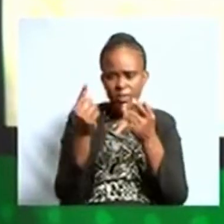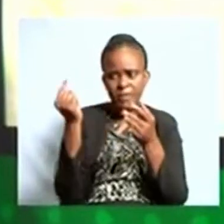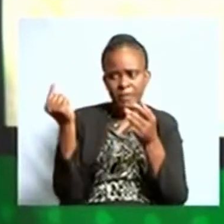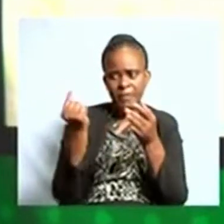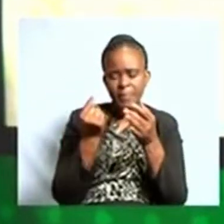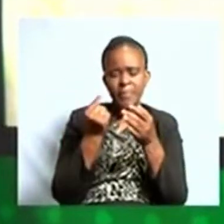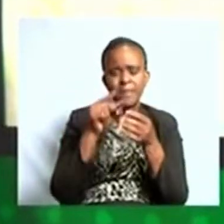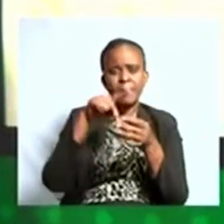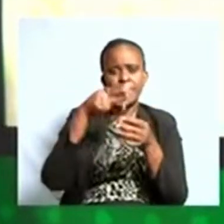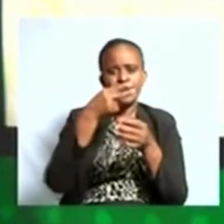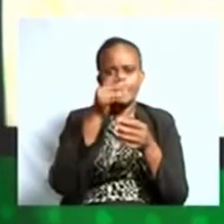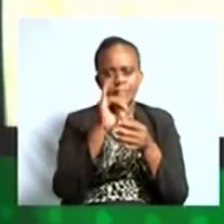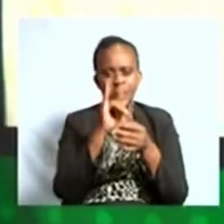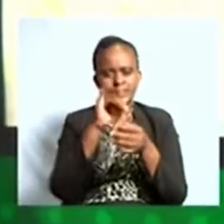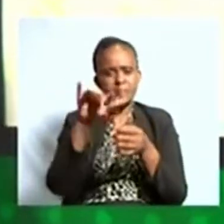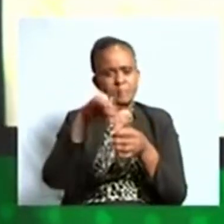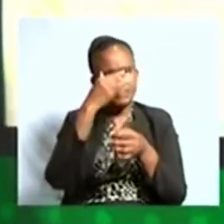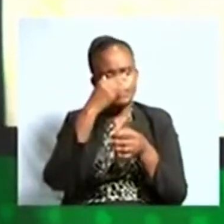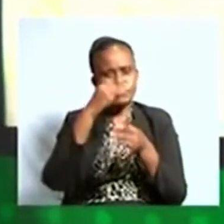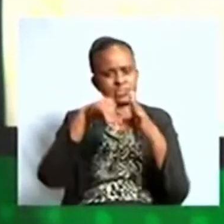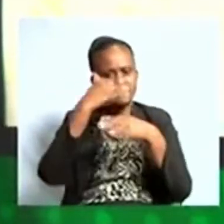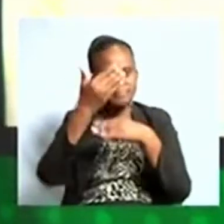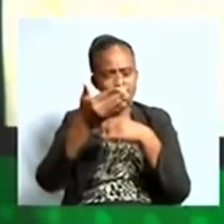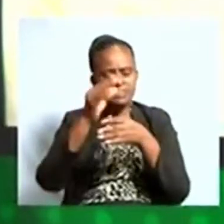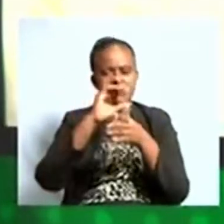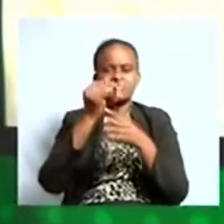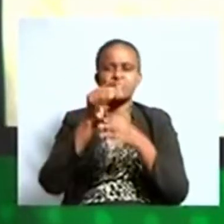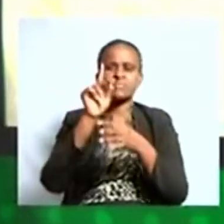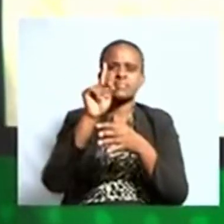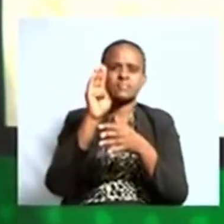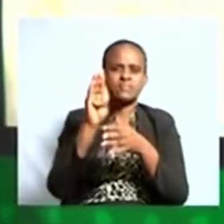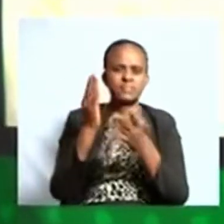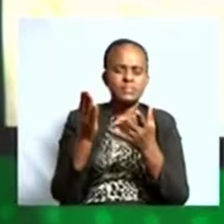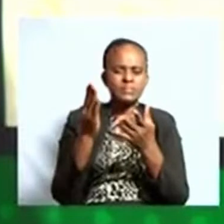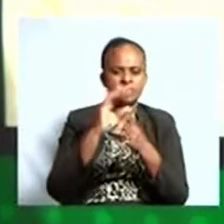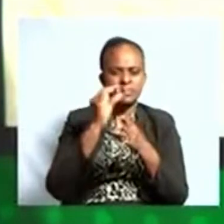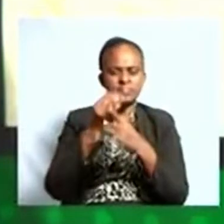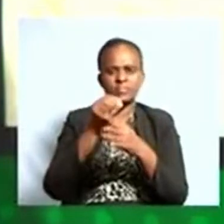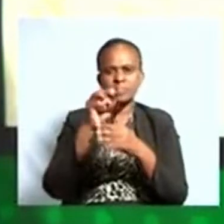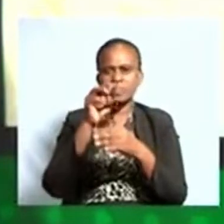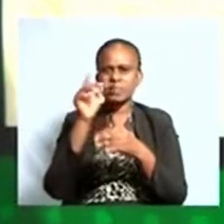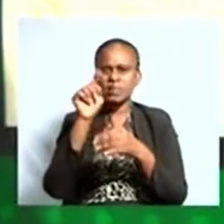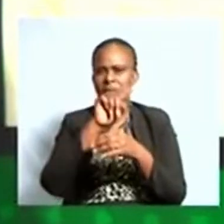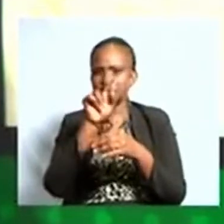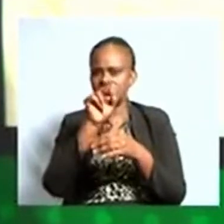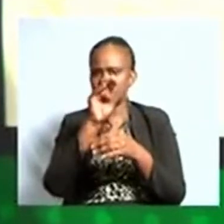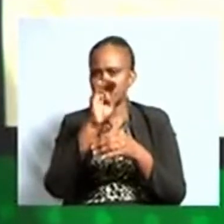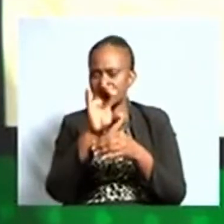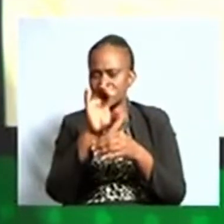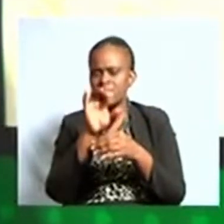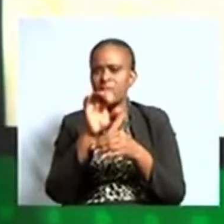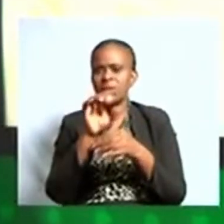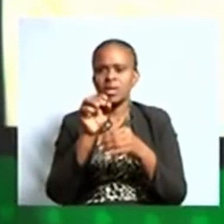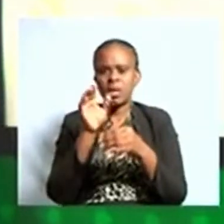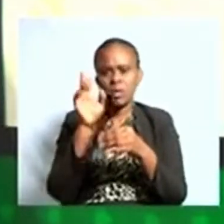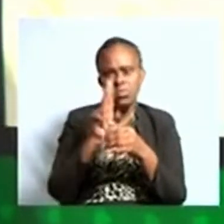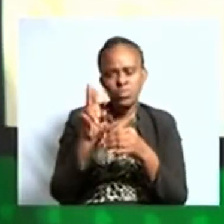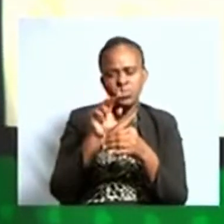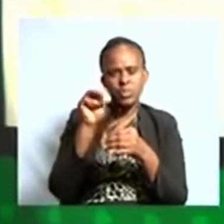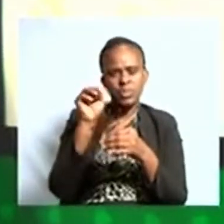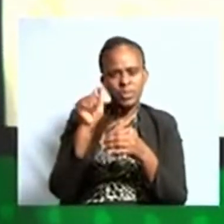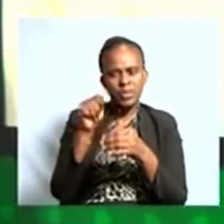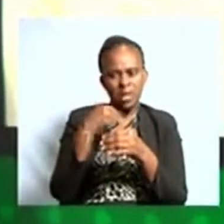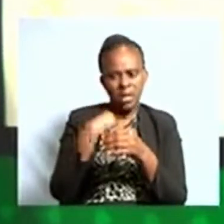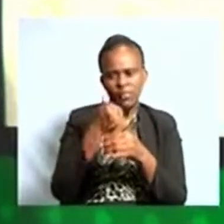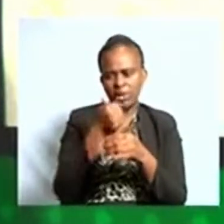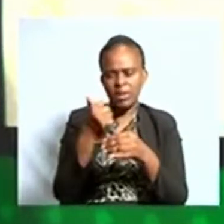from PHI to go to the other side, to go to Kabulonga, to go to mass media through Mutendere, they should have an